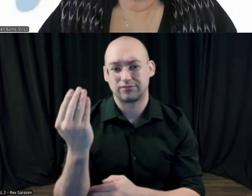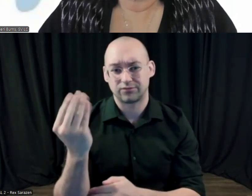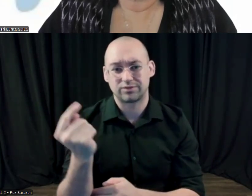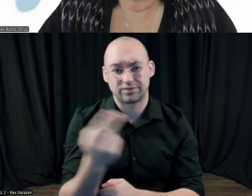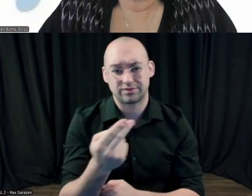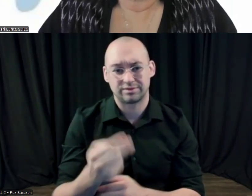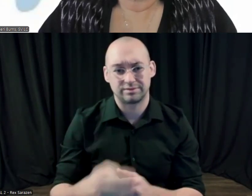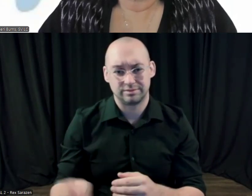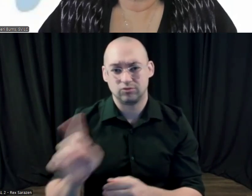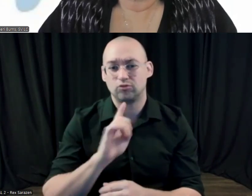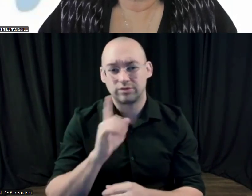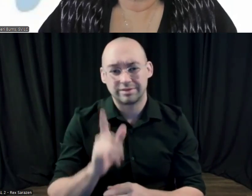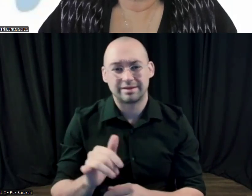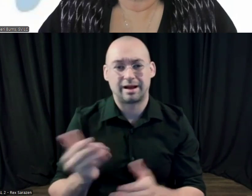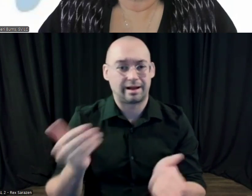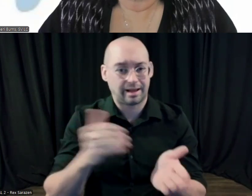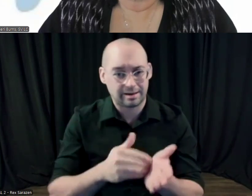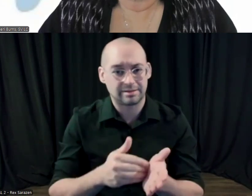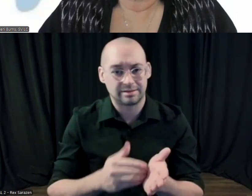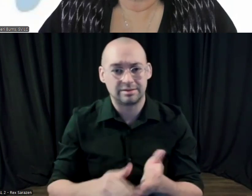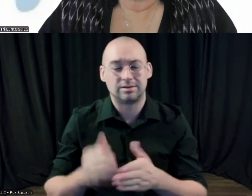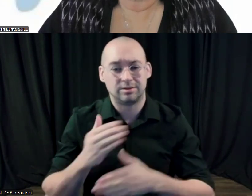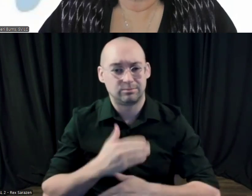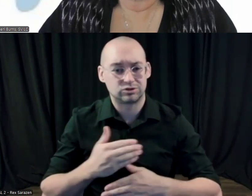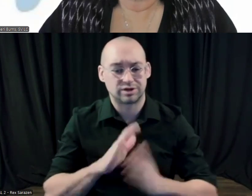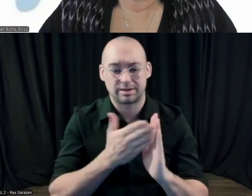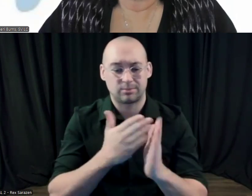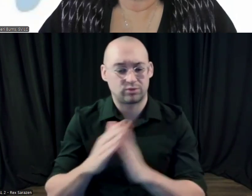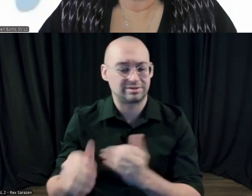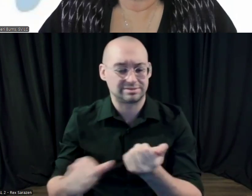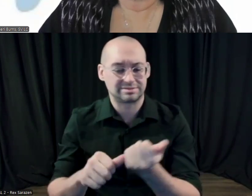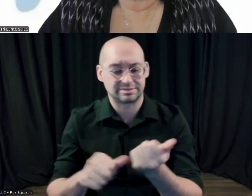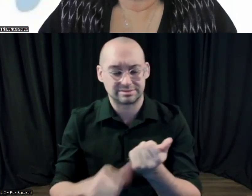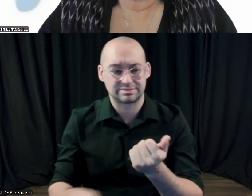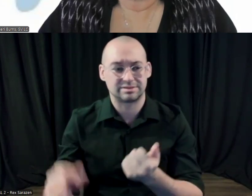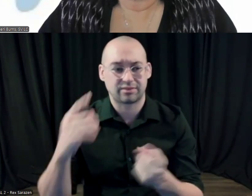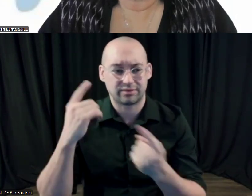really, again, appreciate the community's assistance when we think there's,